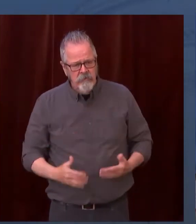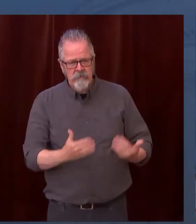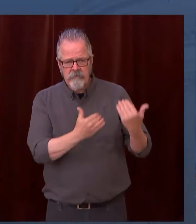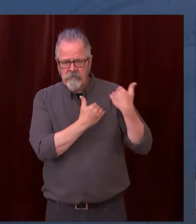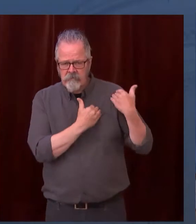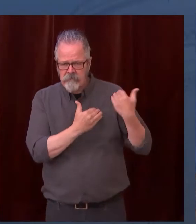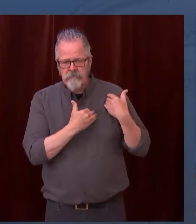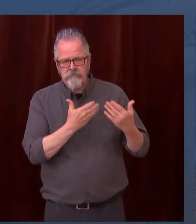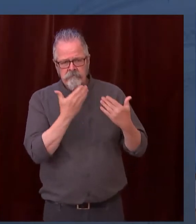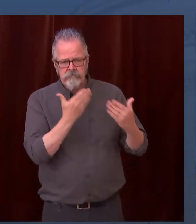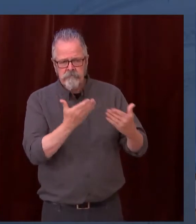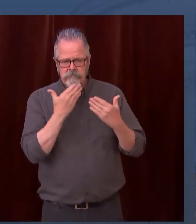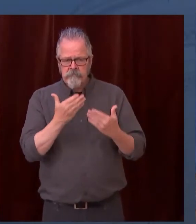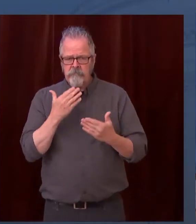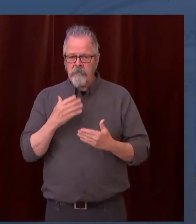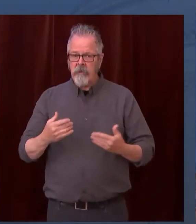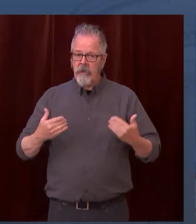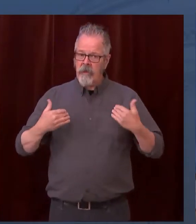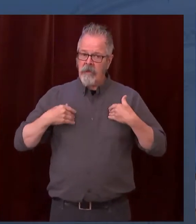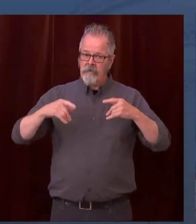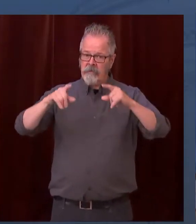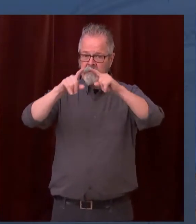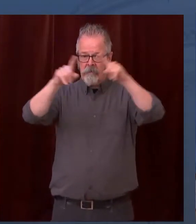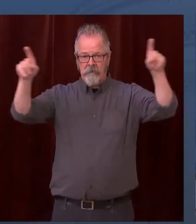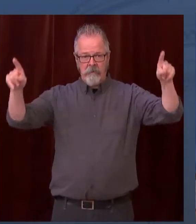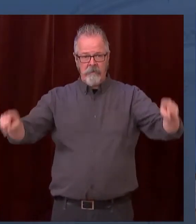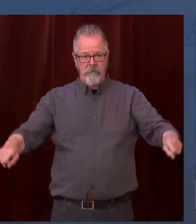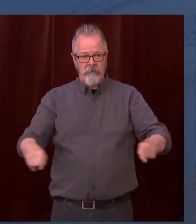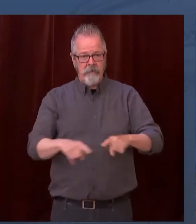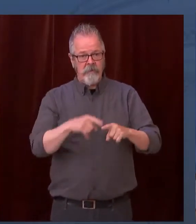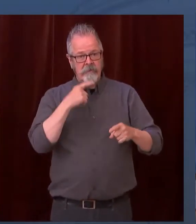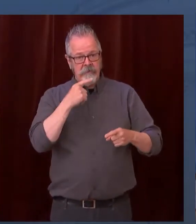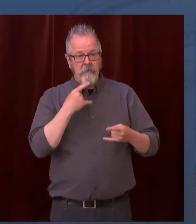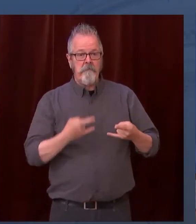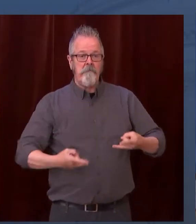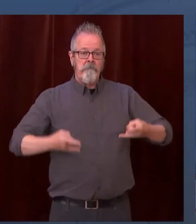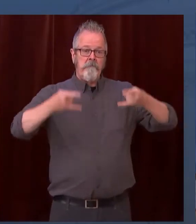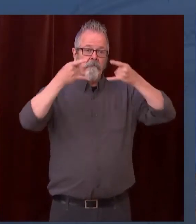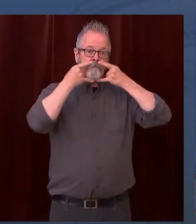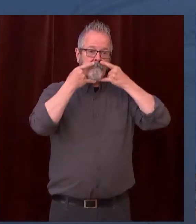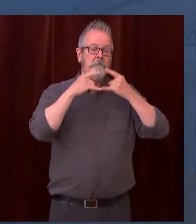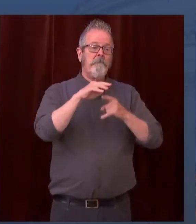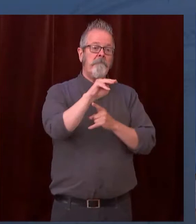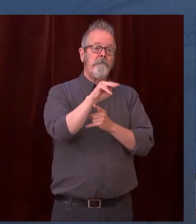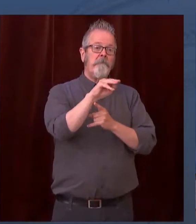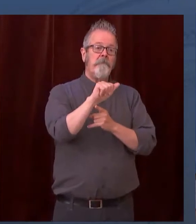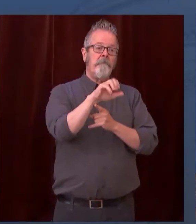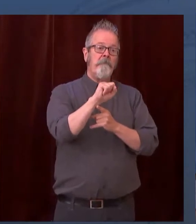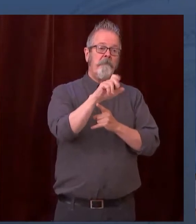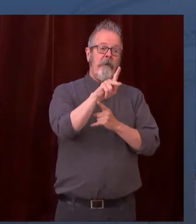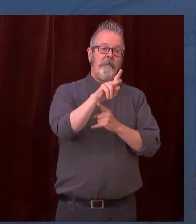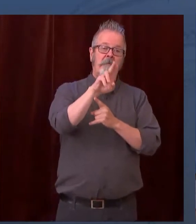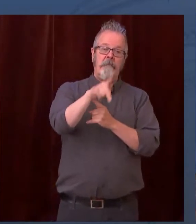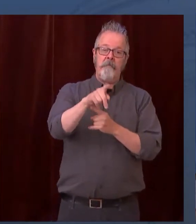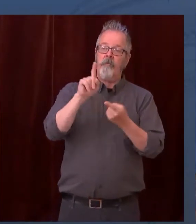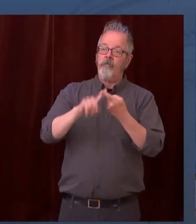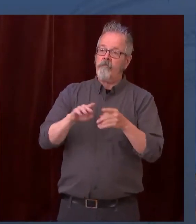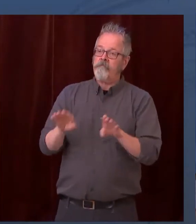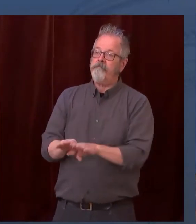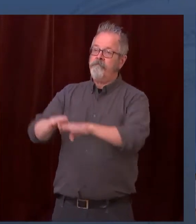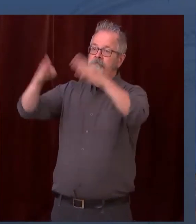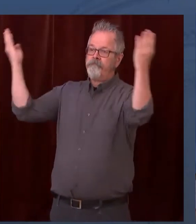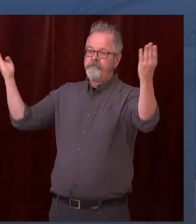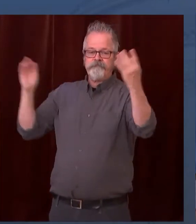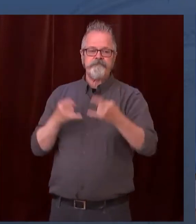that more and more people in Central Washington are wearing face coverings. In less than a month, the percentage of